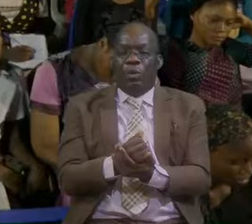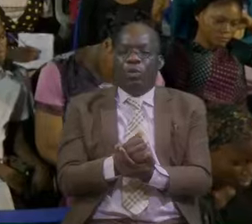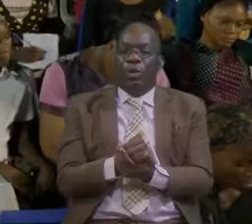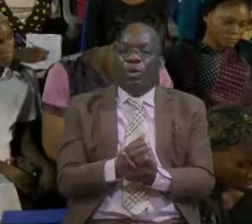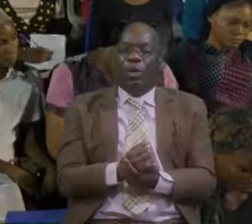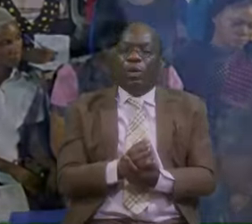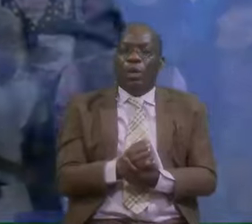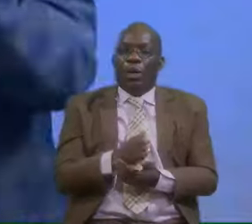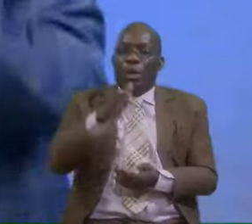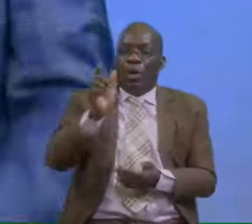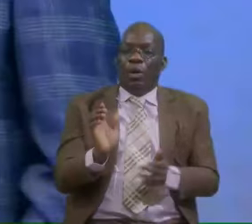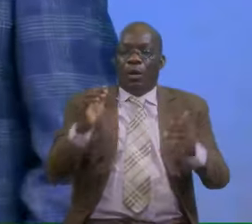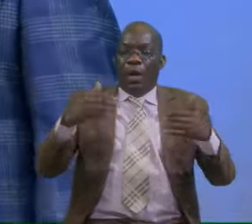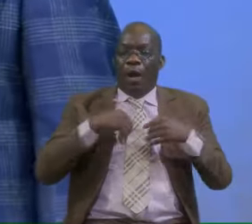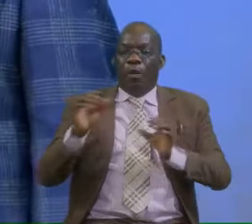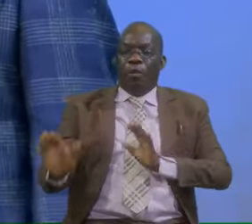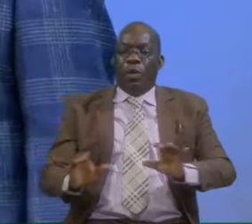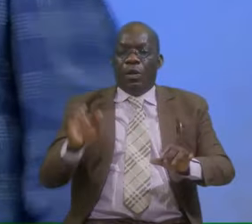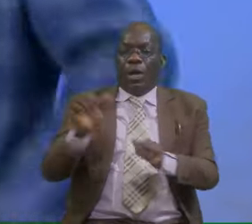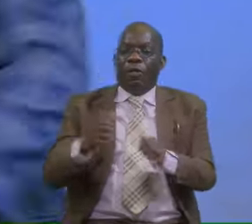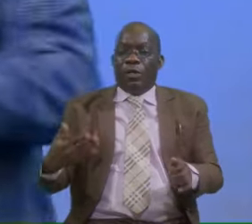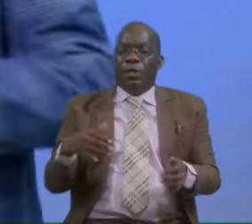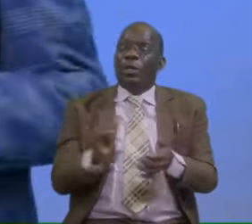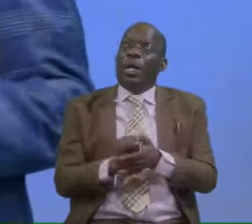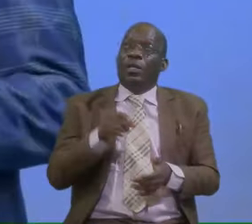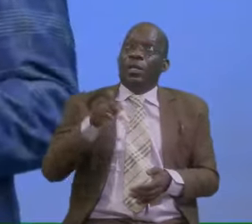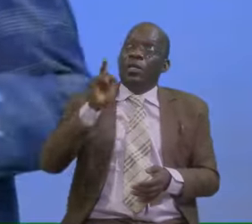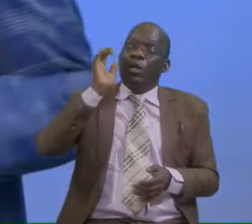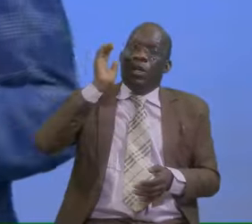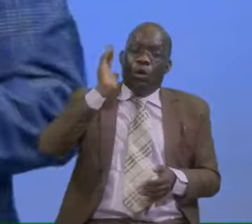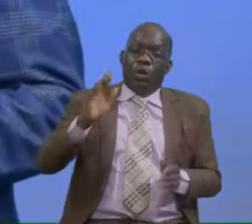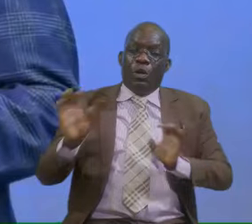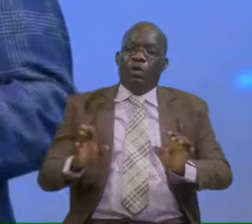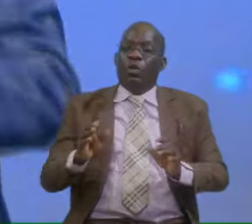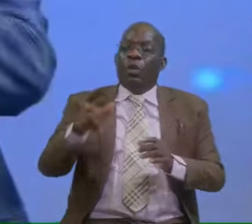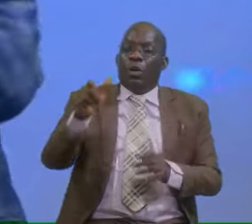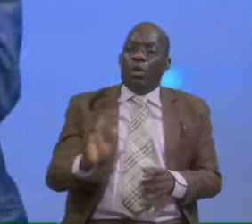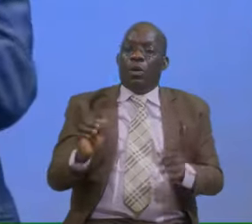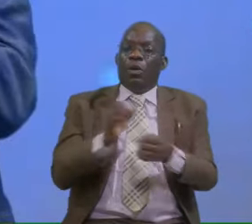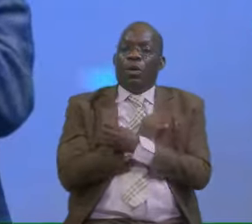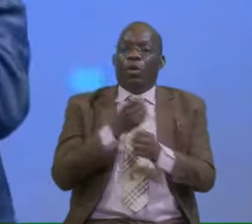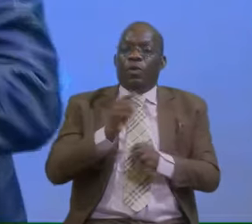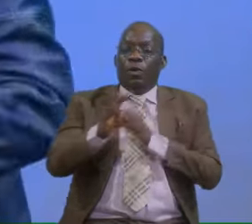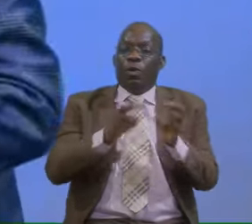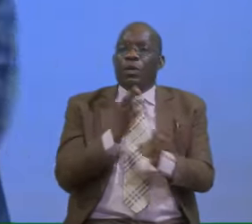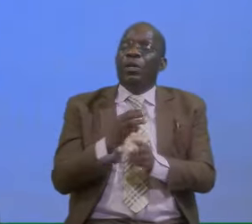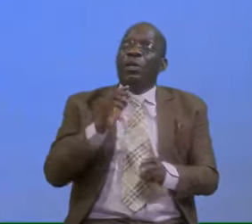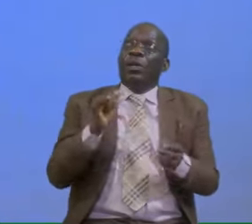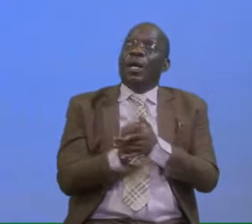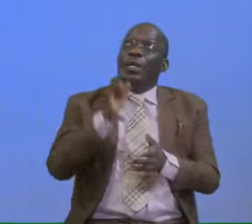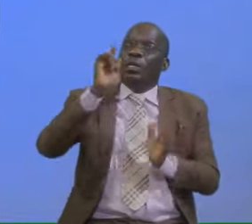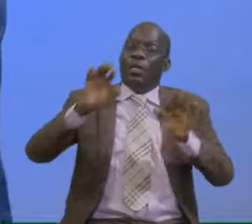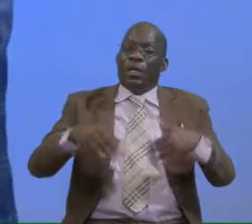done everything he ought to do. For God so loved the world that he gave his only begotten son, that